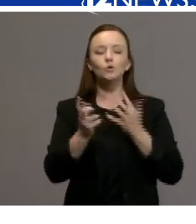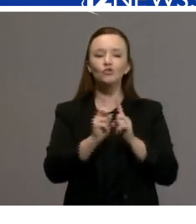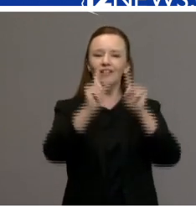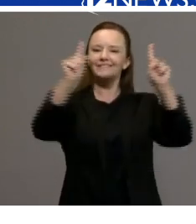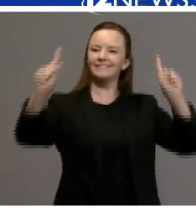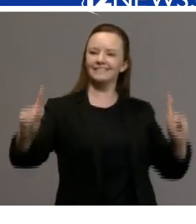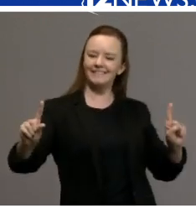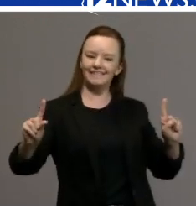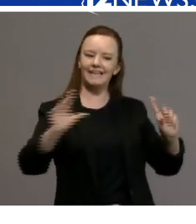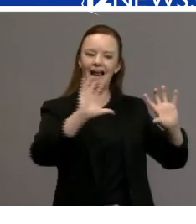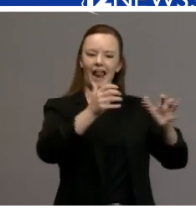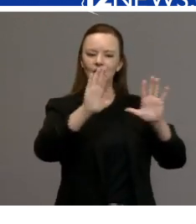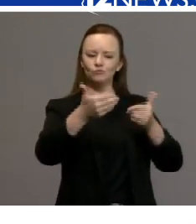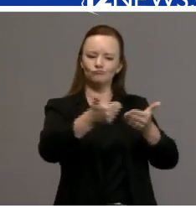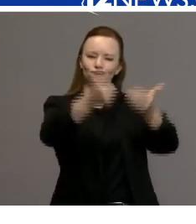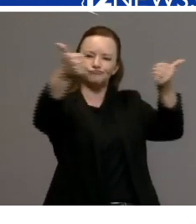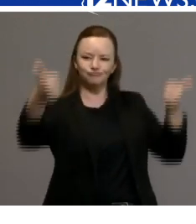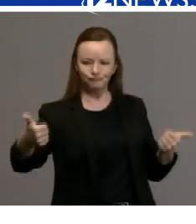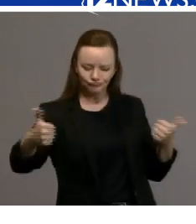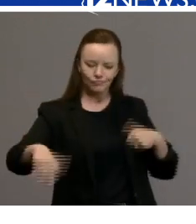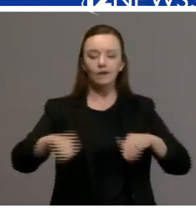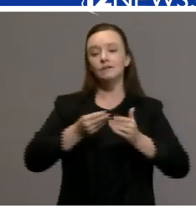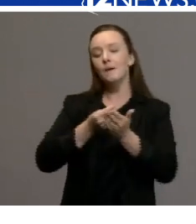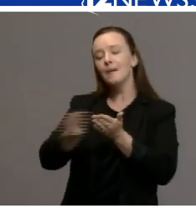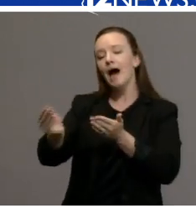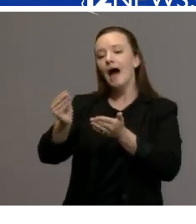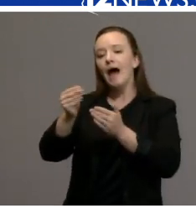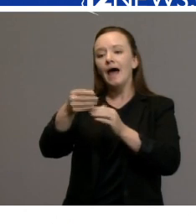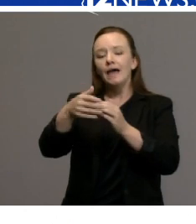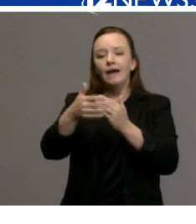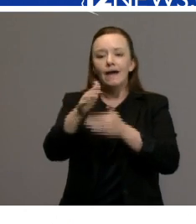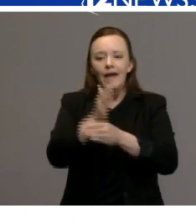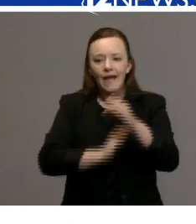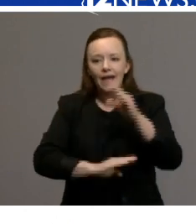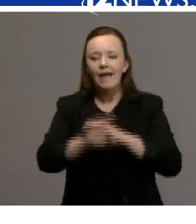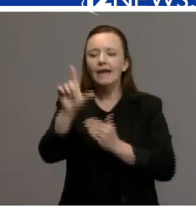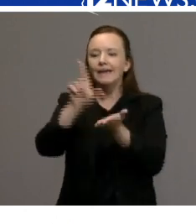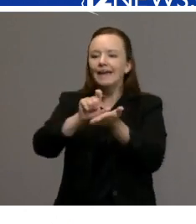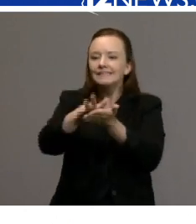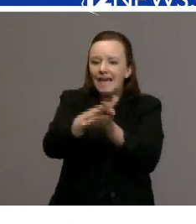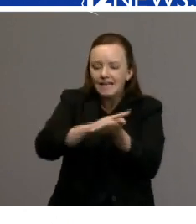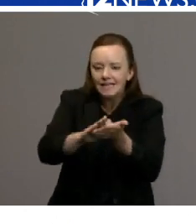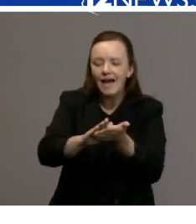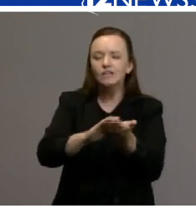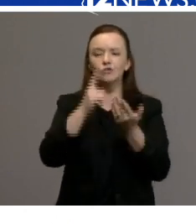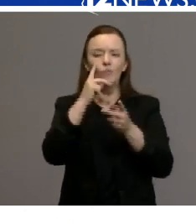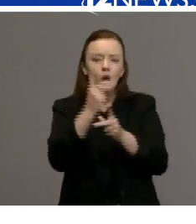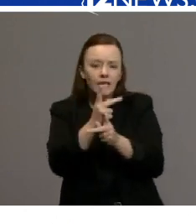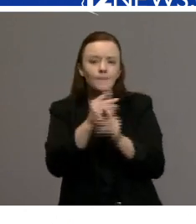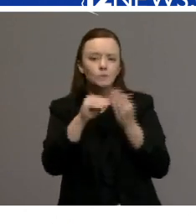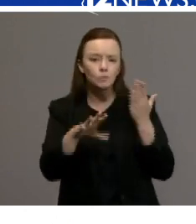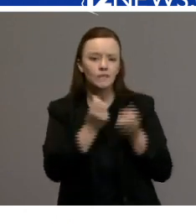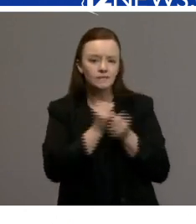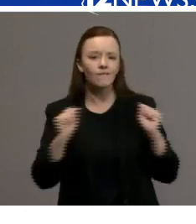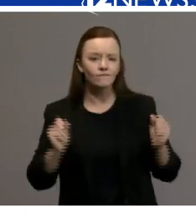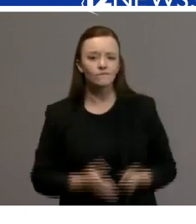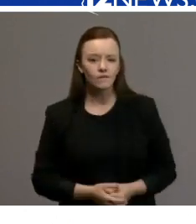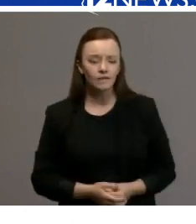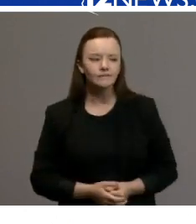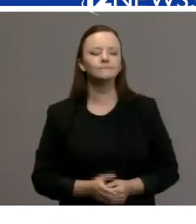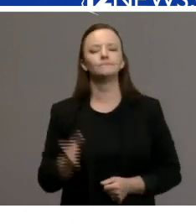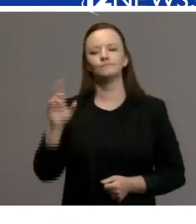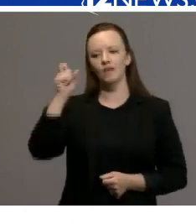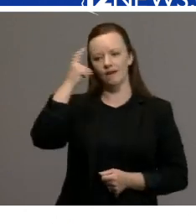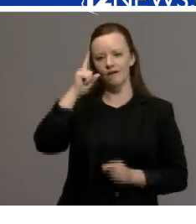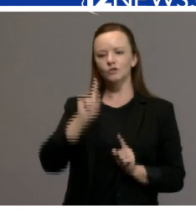these types of things to keep students safe when the new school year begins? Thank you, Giselda. That was definitely part of